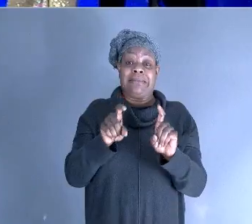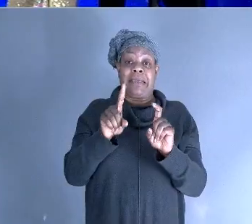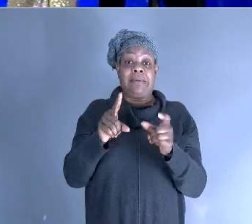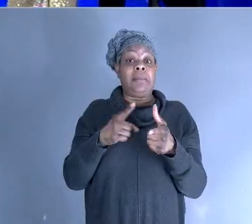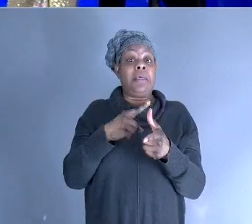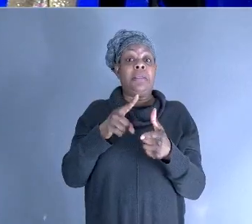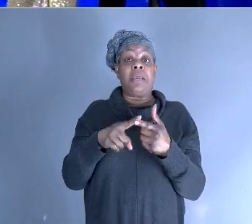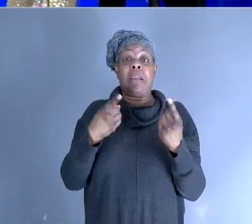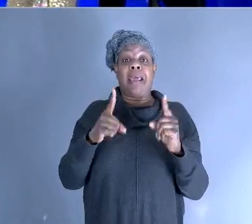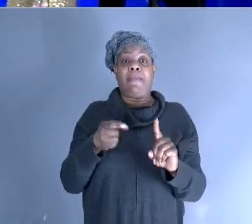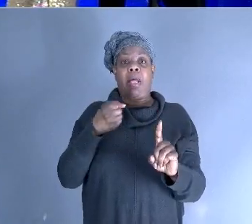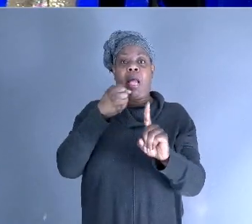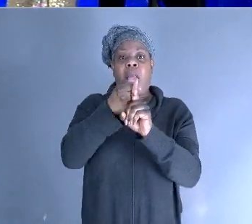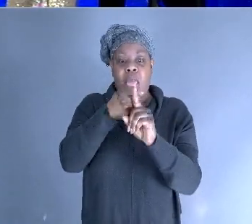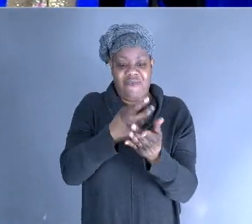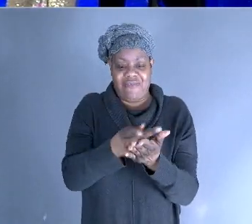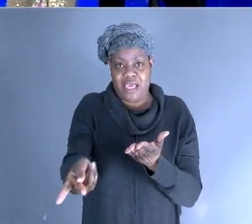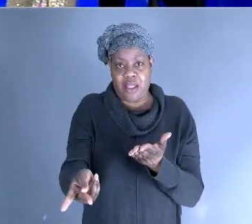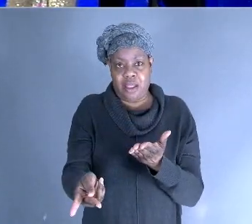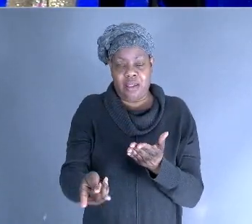fail a test.